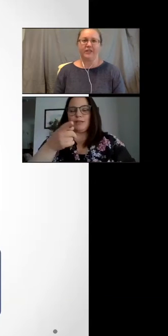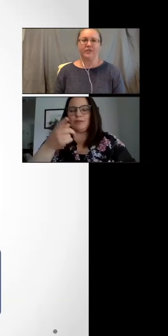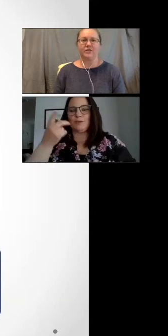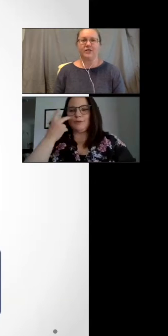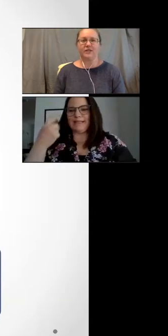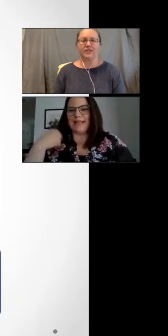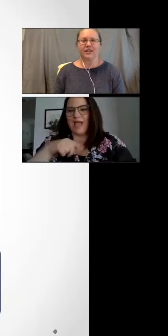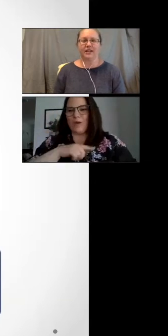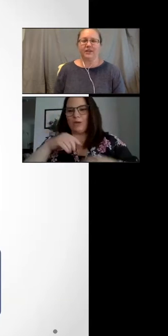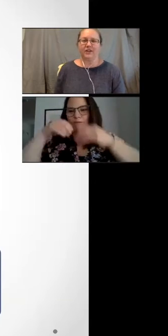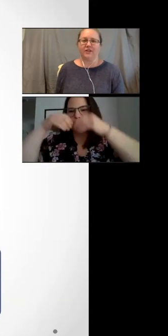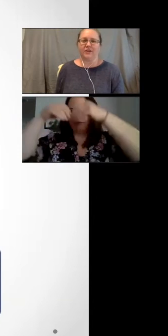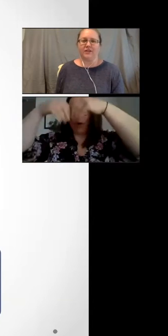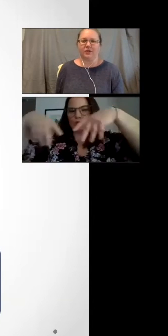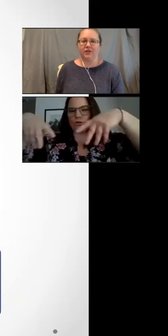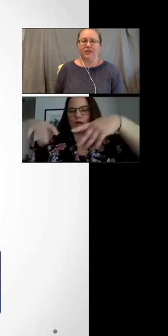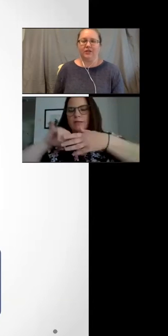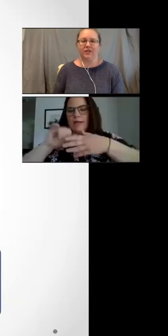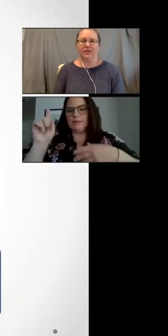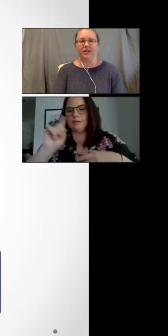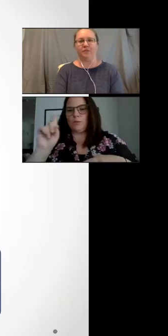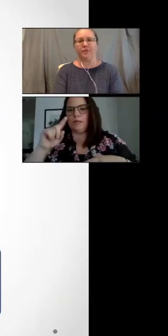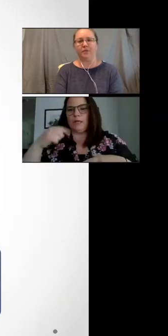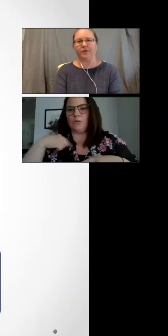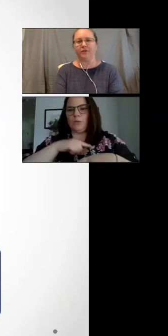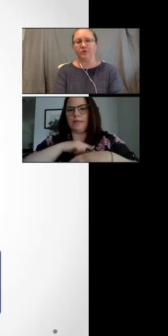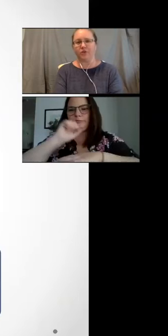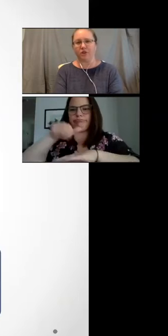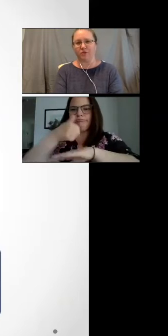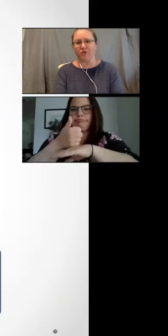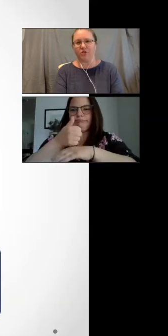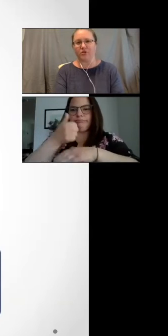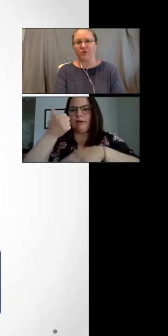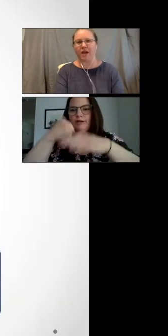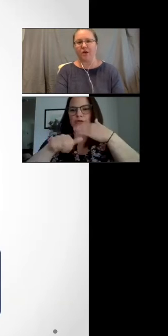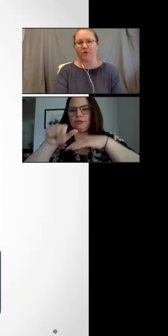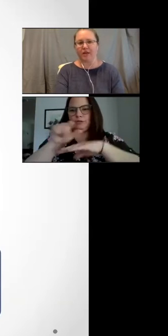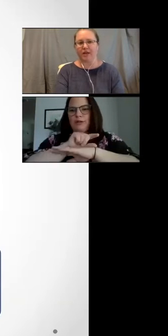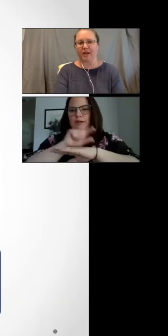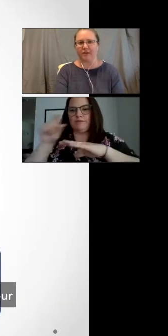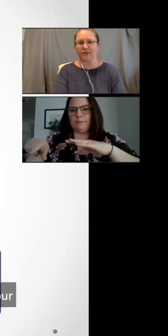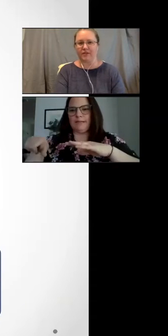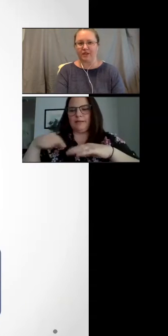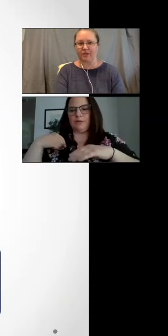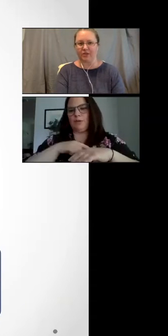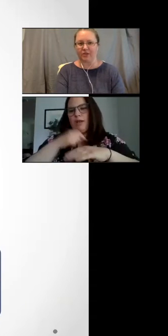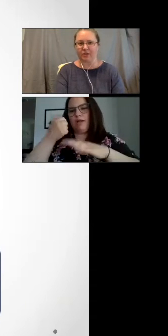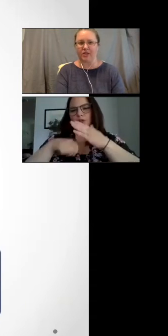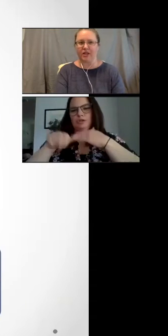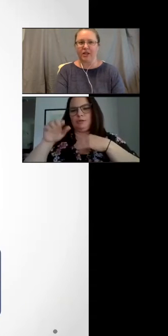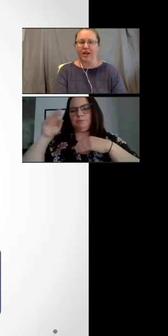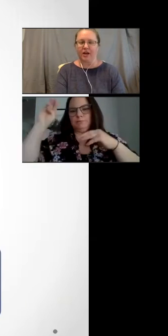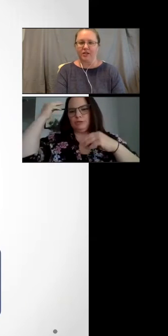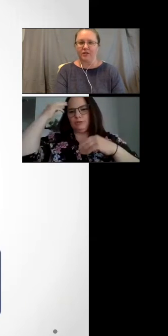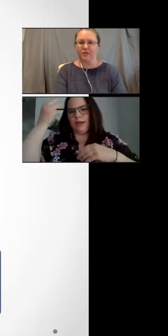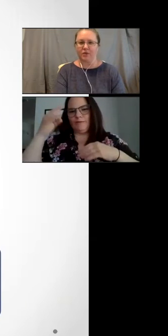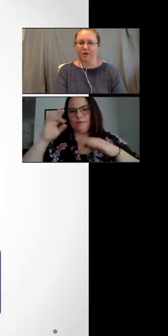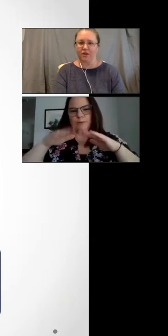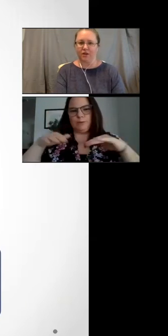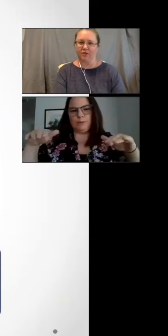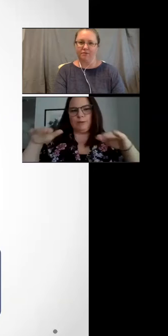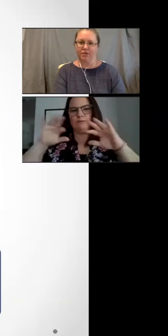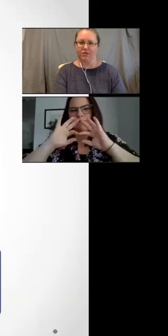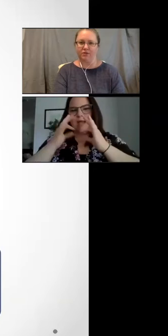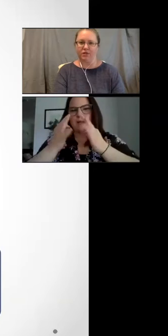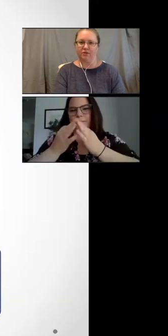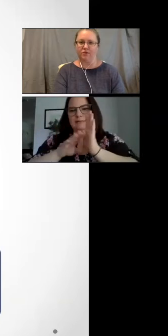All right, so as you can see here on the screen, you can see our bit of a flow chart, which shows how we have established ourselves. We are